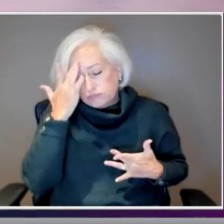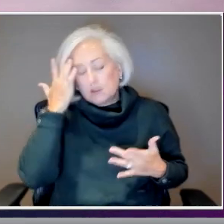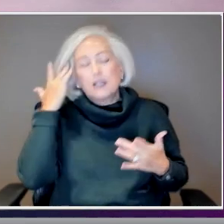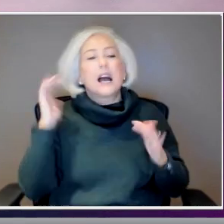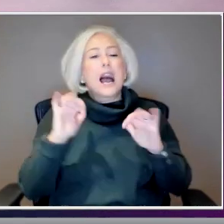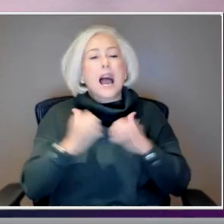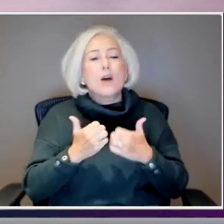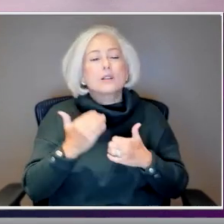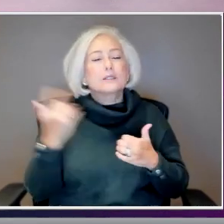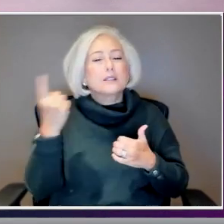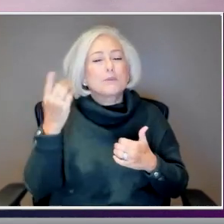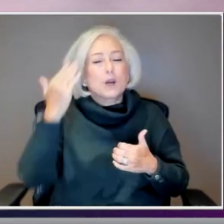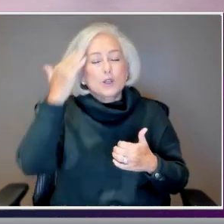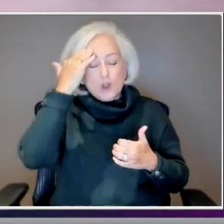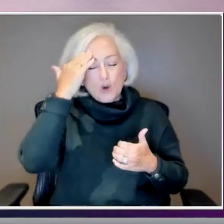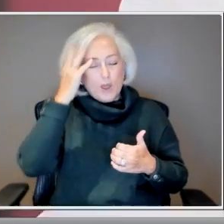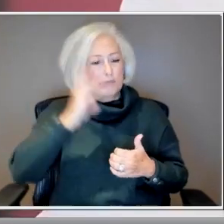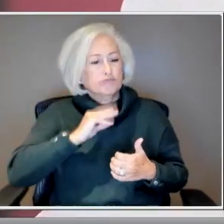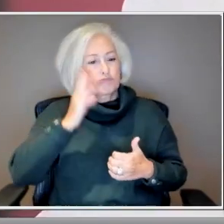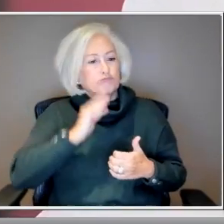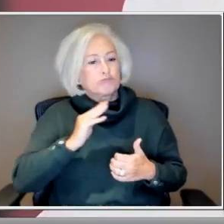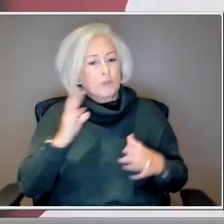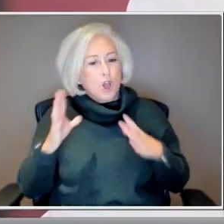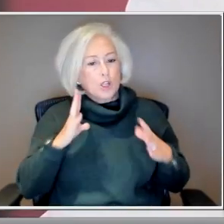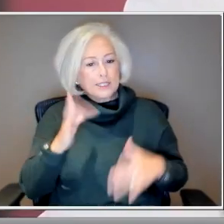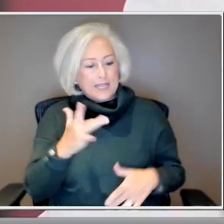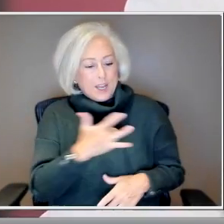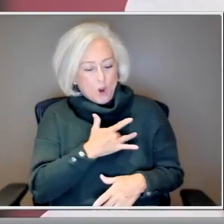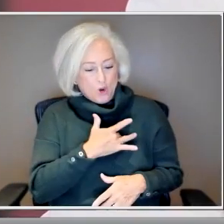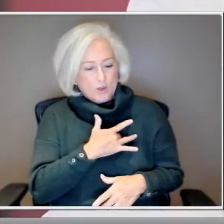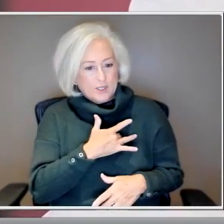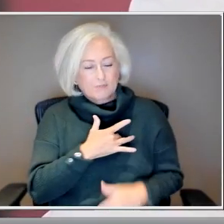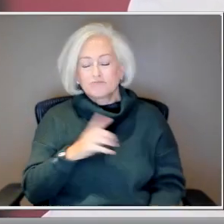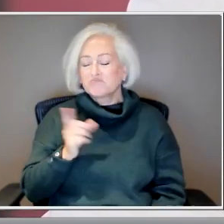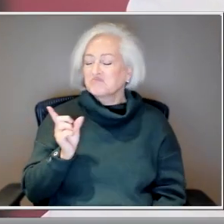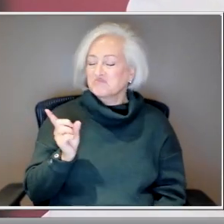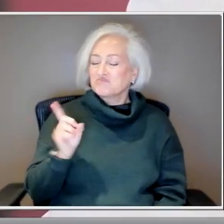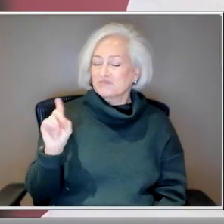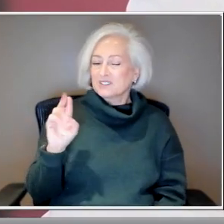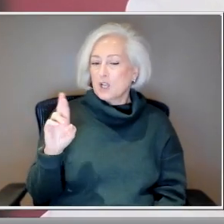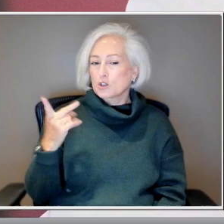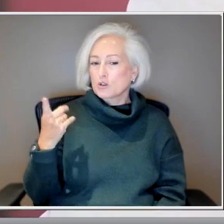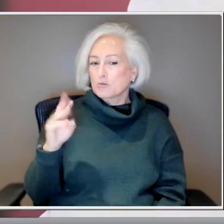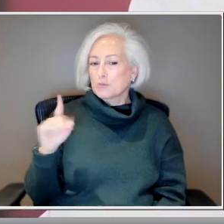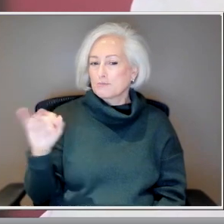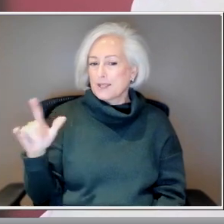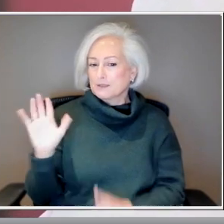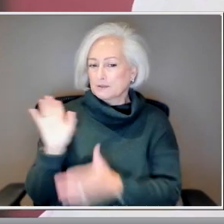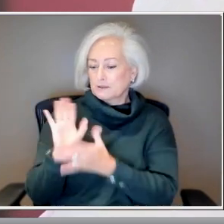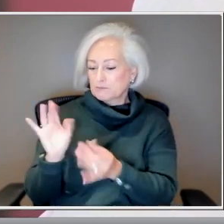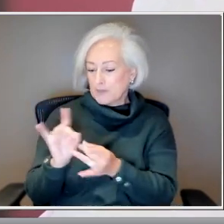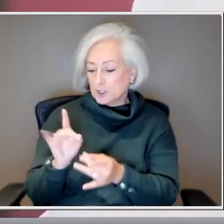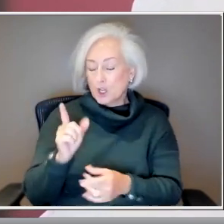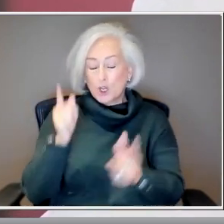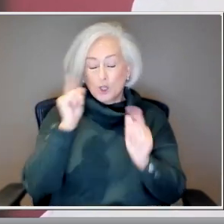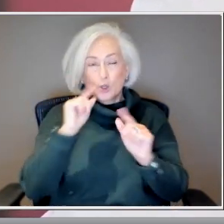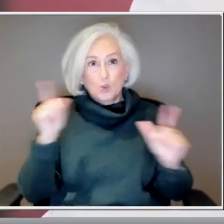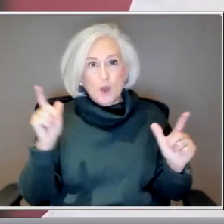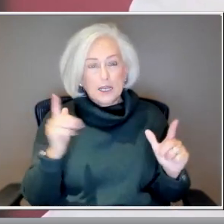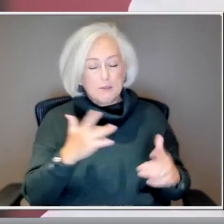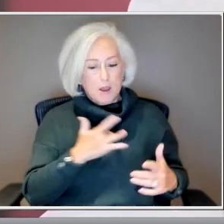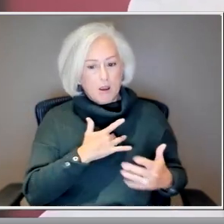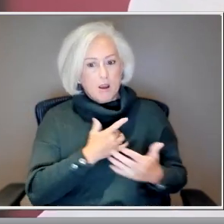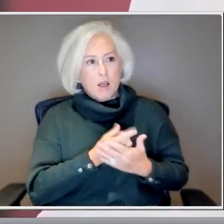think Dr. Pimentel kind of already mentioned it. Usually you're waking up, you might have a little bit elevated heart rate, you're feeling a little